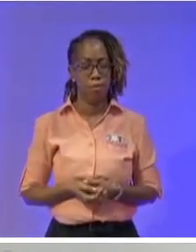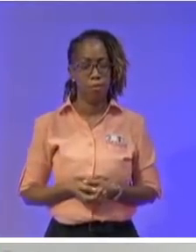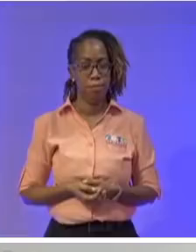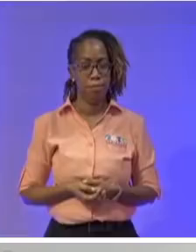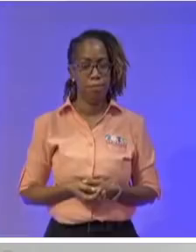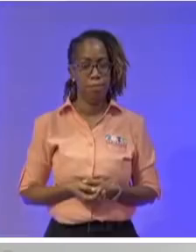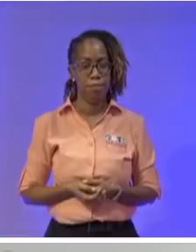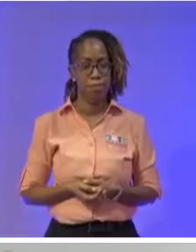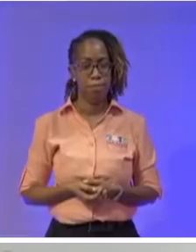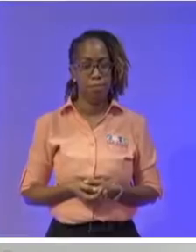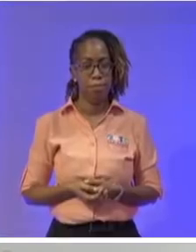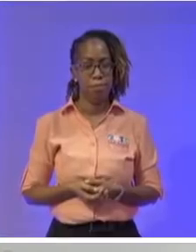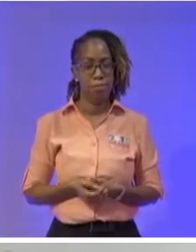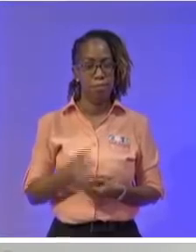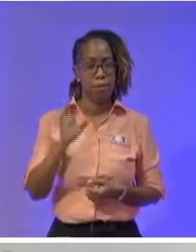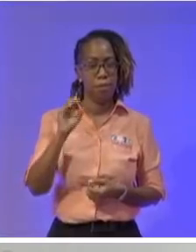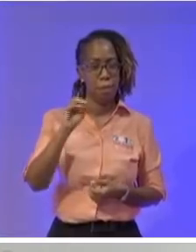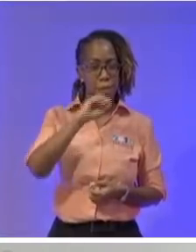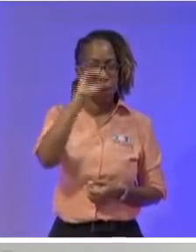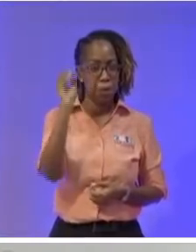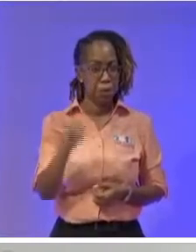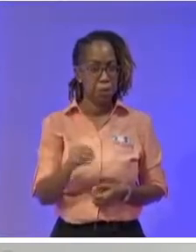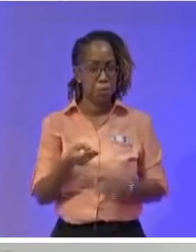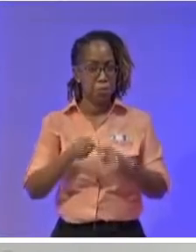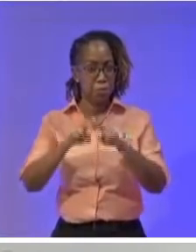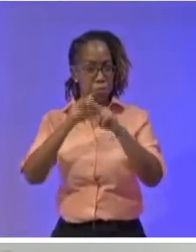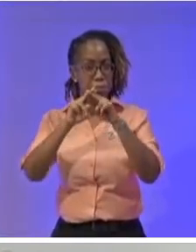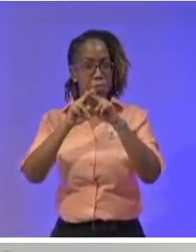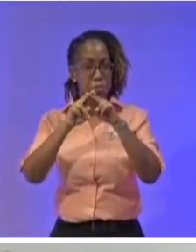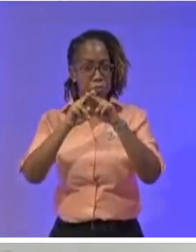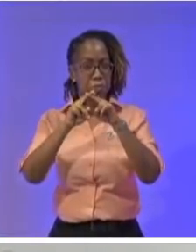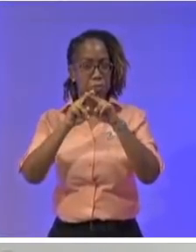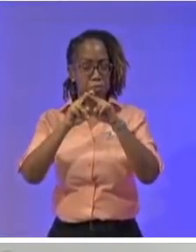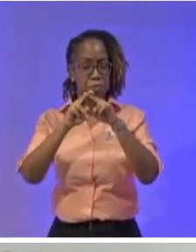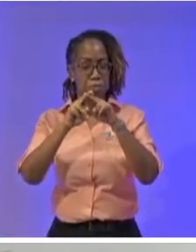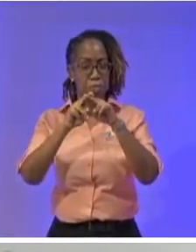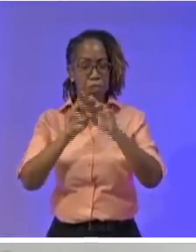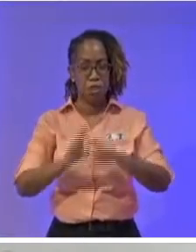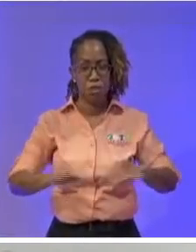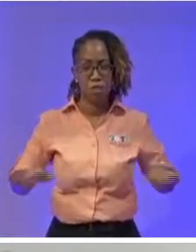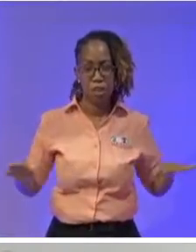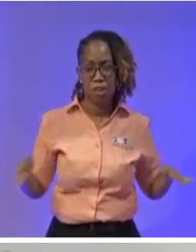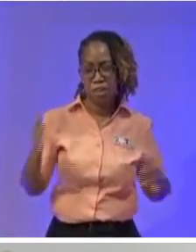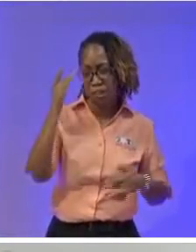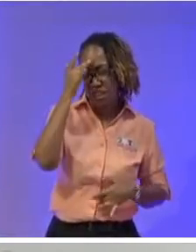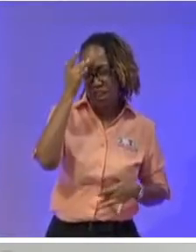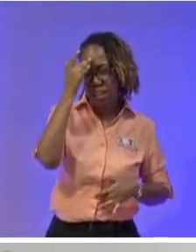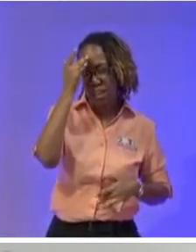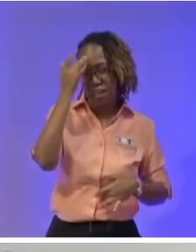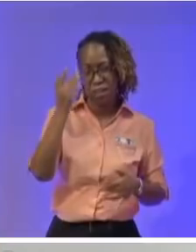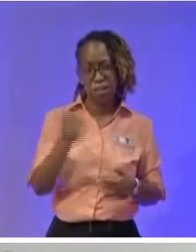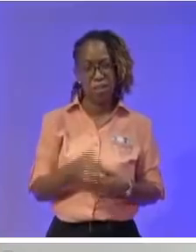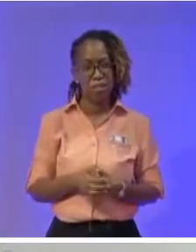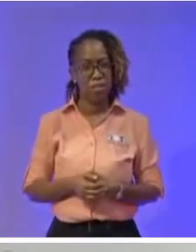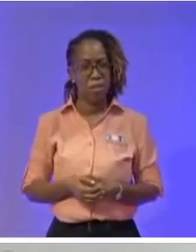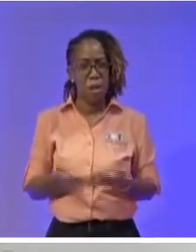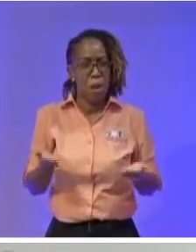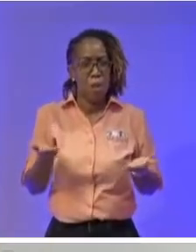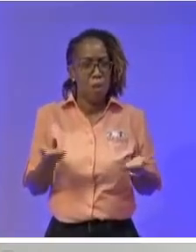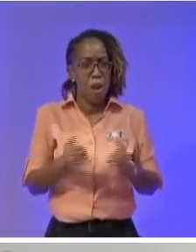in pediatric cases. How do we grade them? So, trying